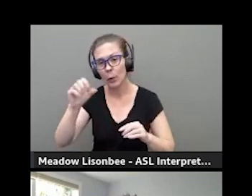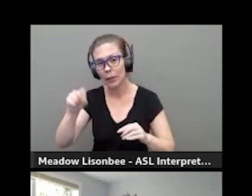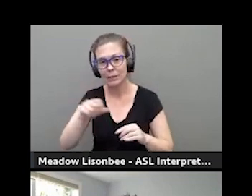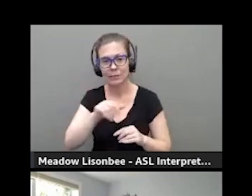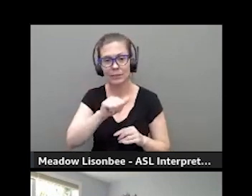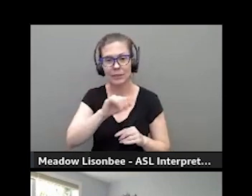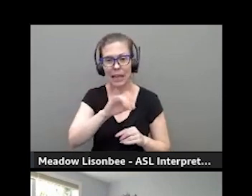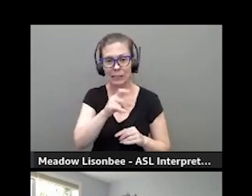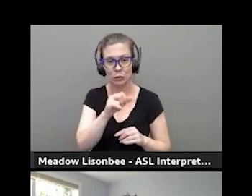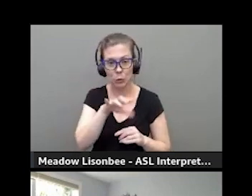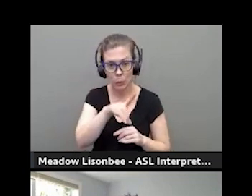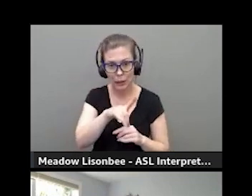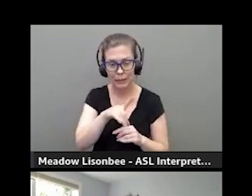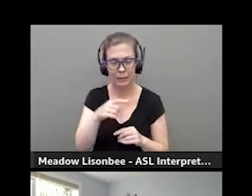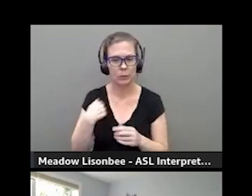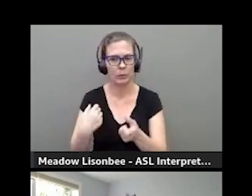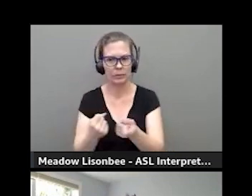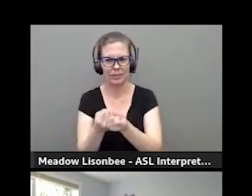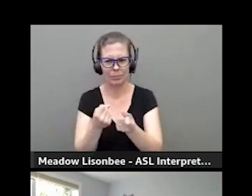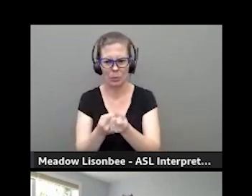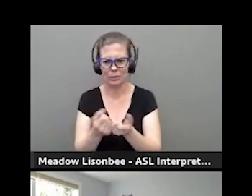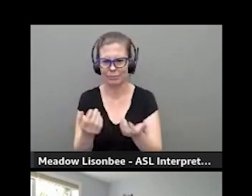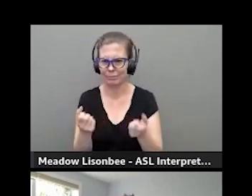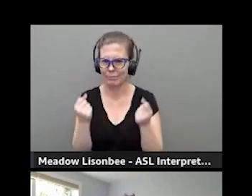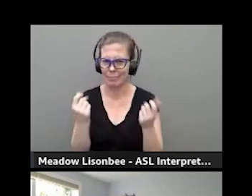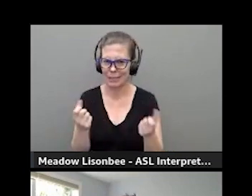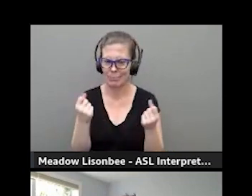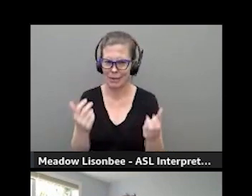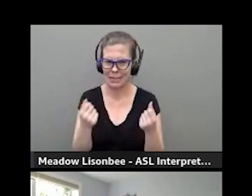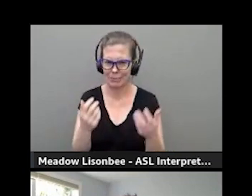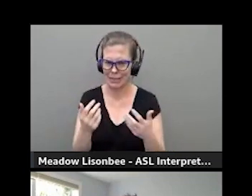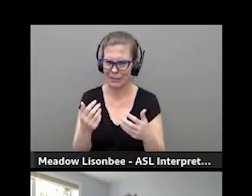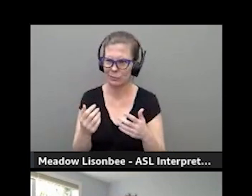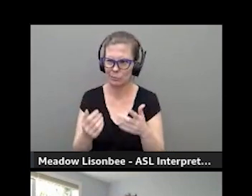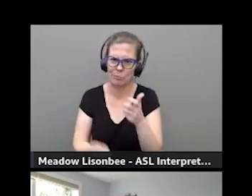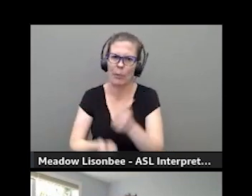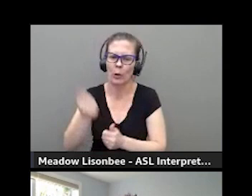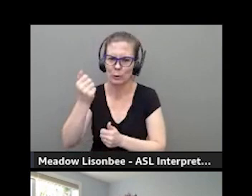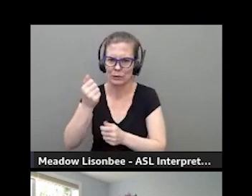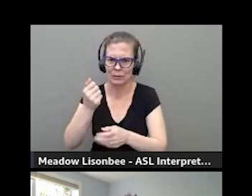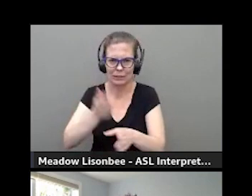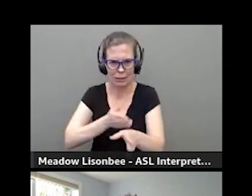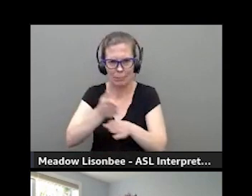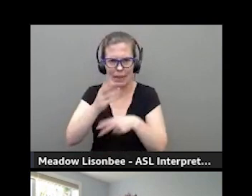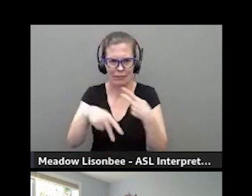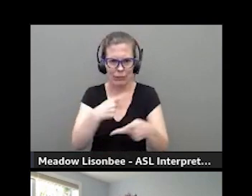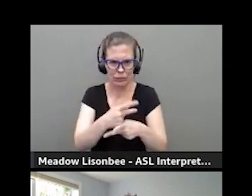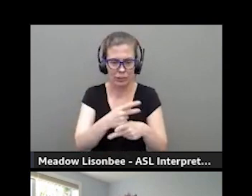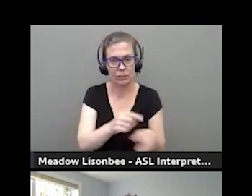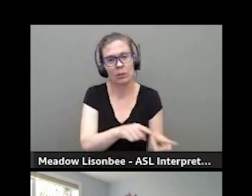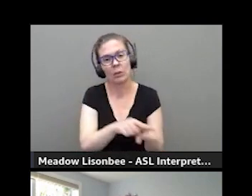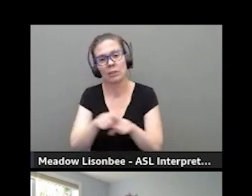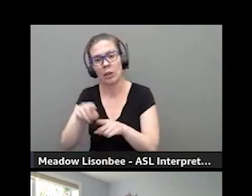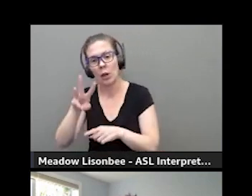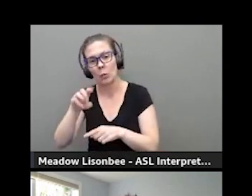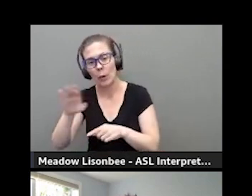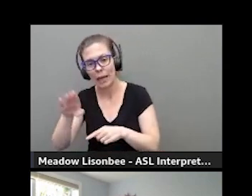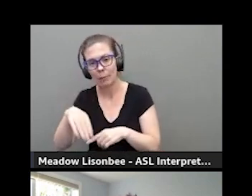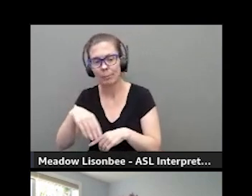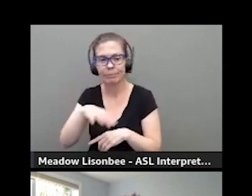devices. You know, we support almost many, nearly of the major versions. And then on web, obviously, you have